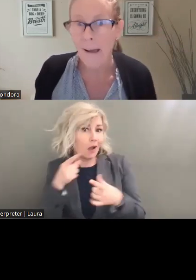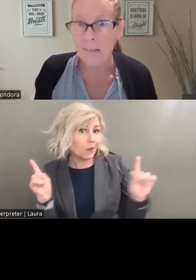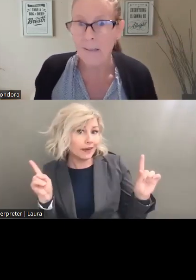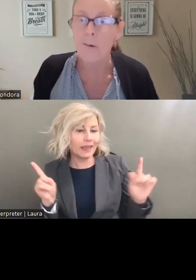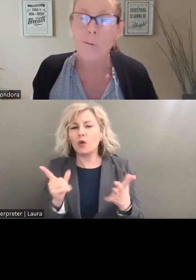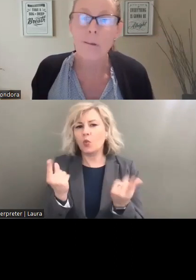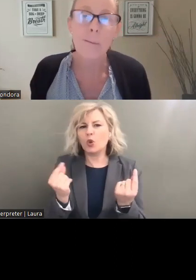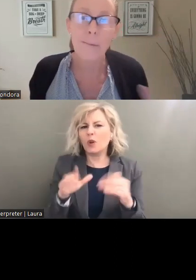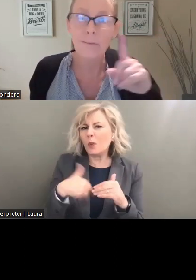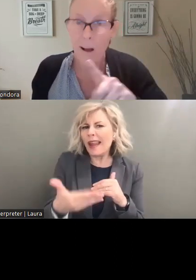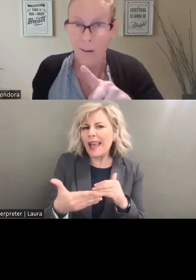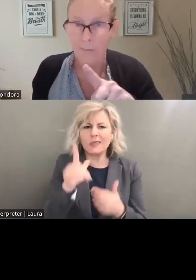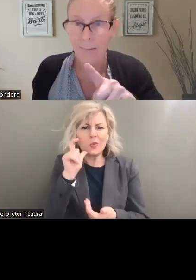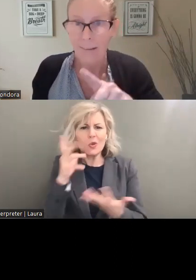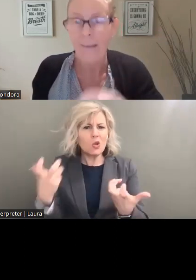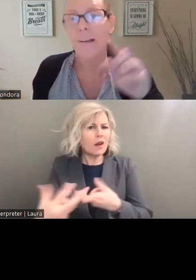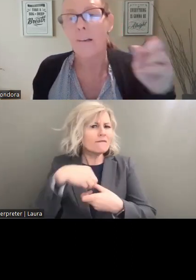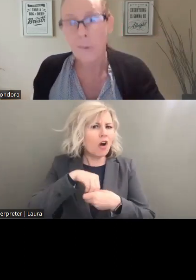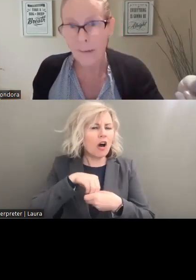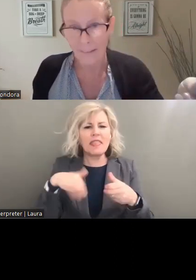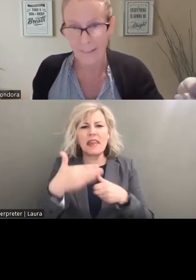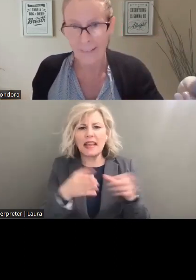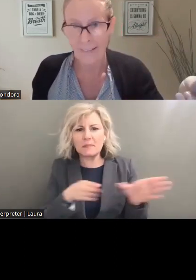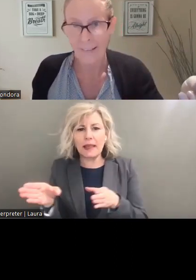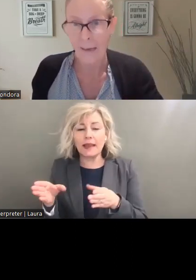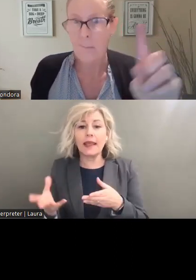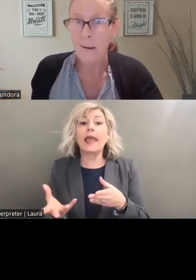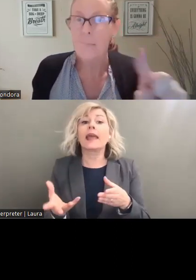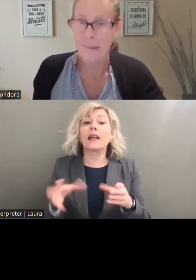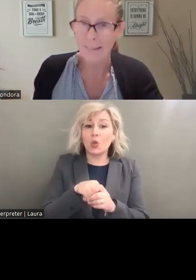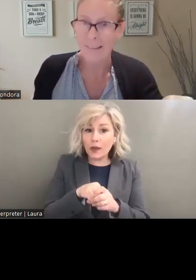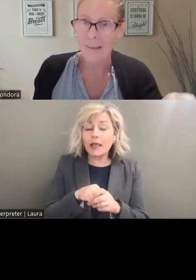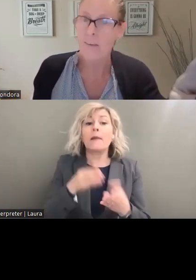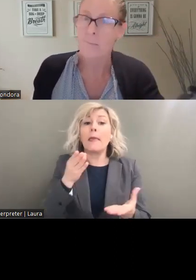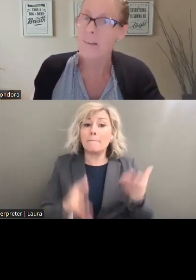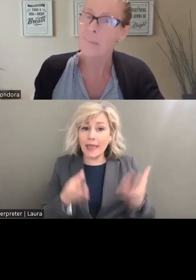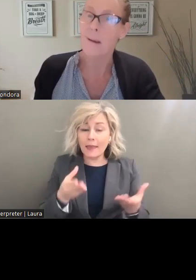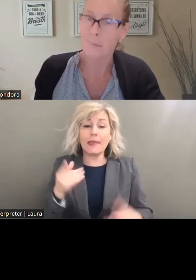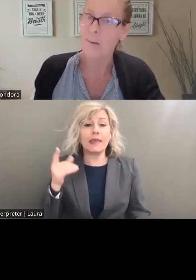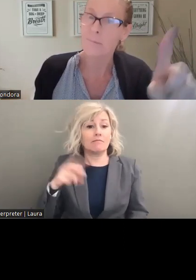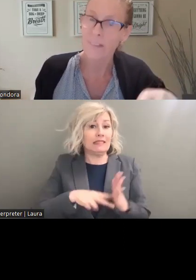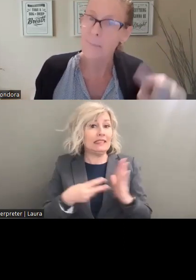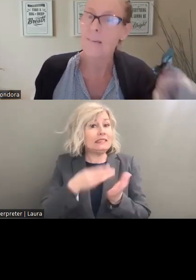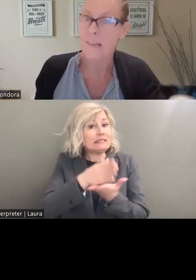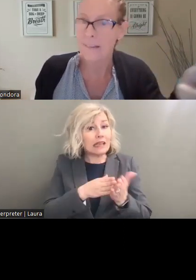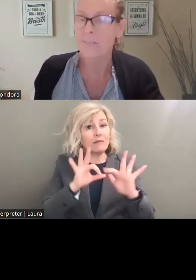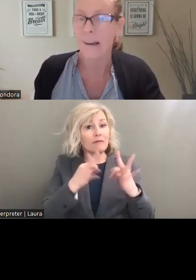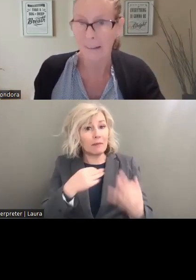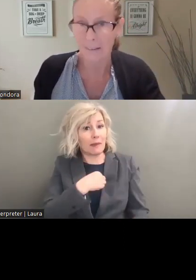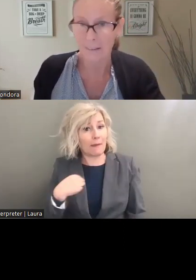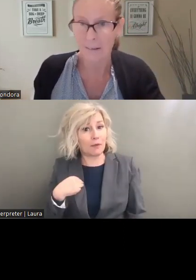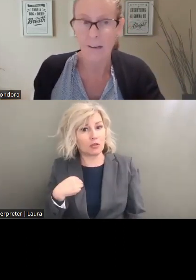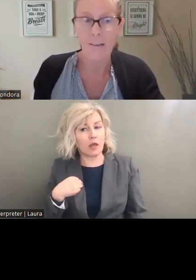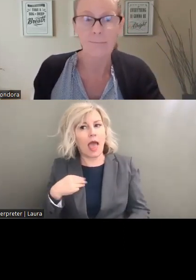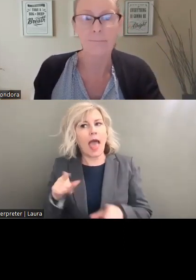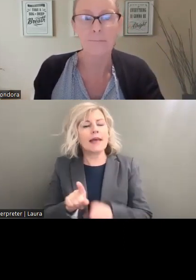go next? And who do you want to involve? Including, that might mean some family members, and family as they define